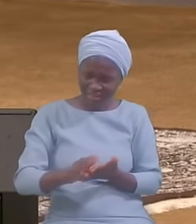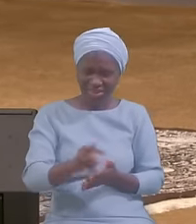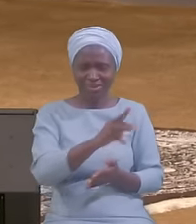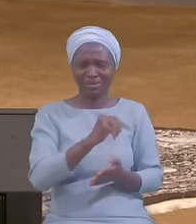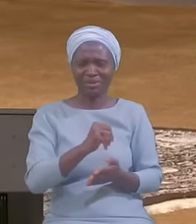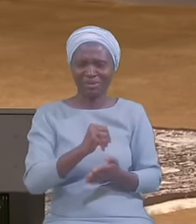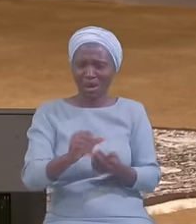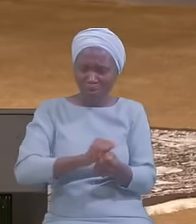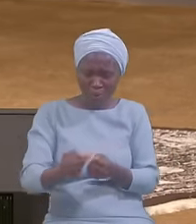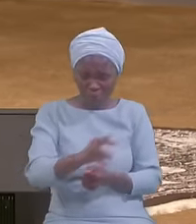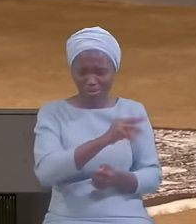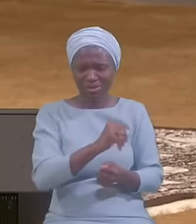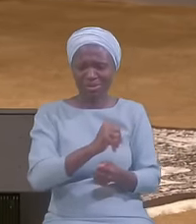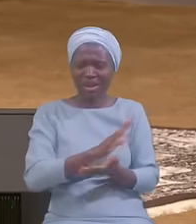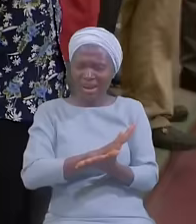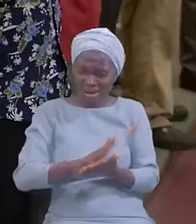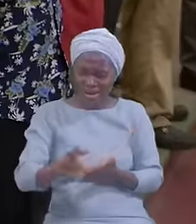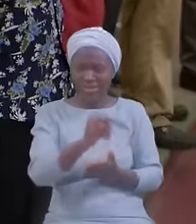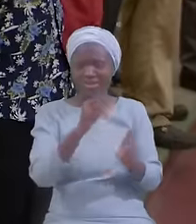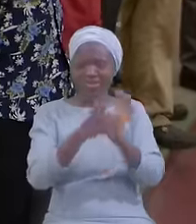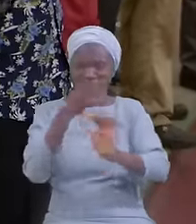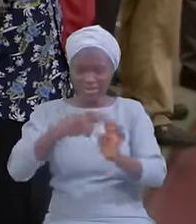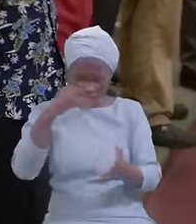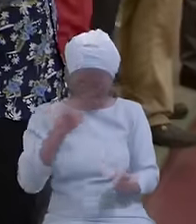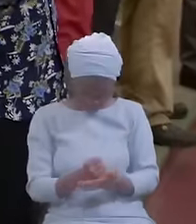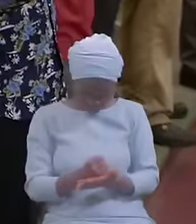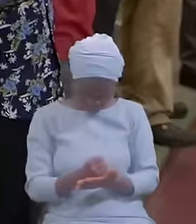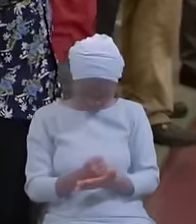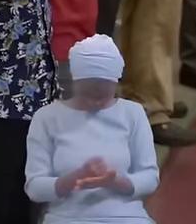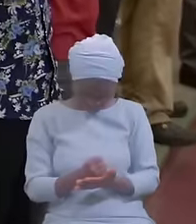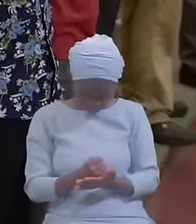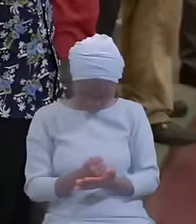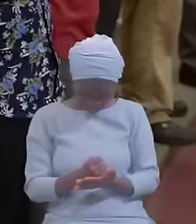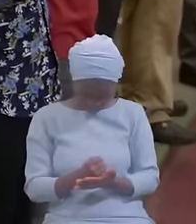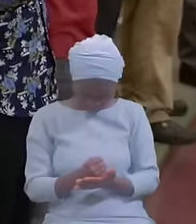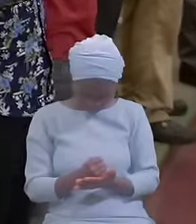blot them out in Jesus' name.